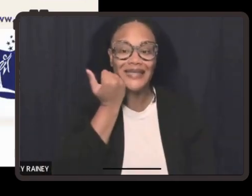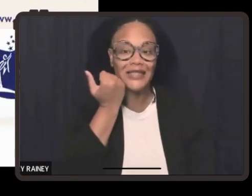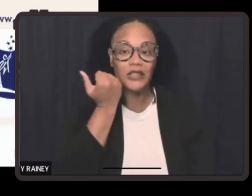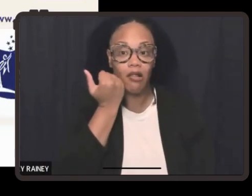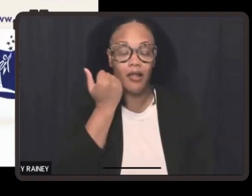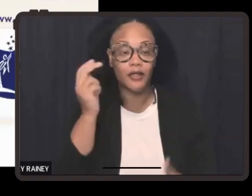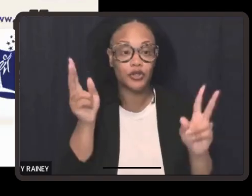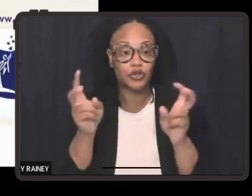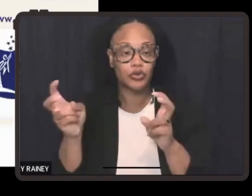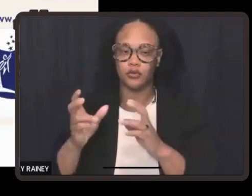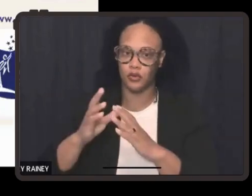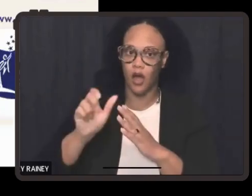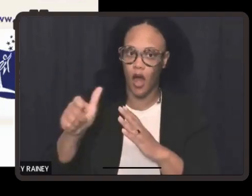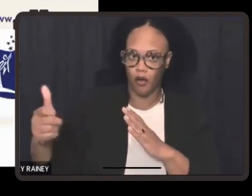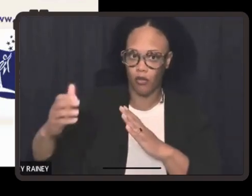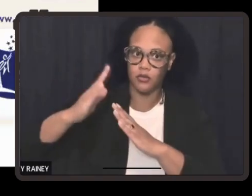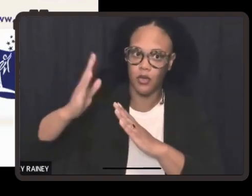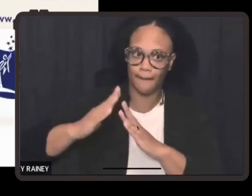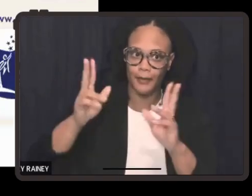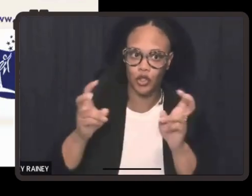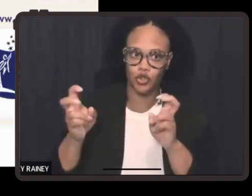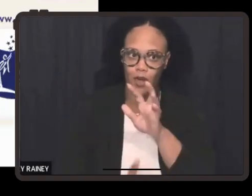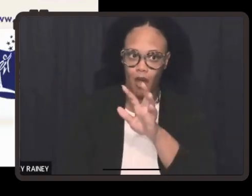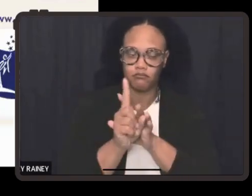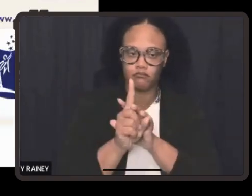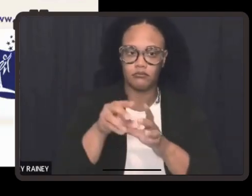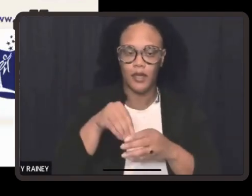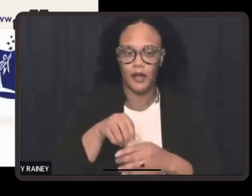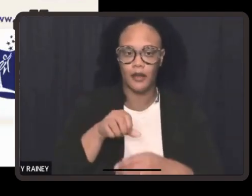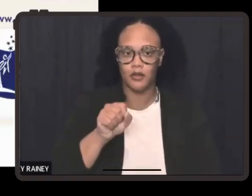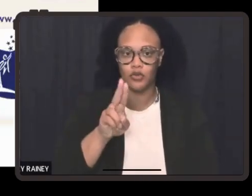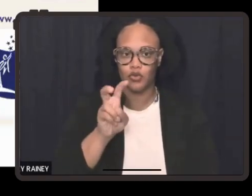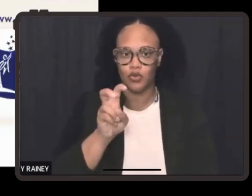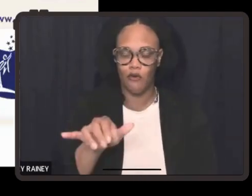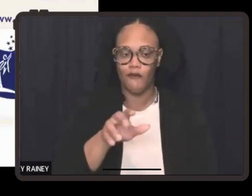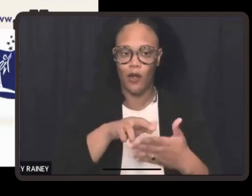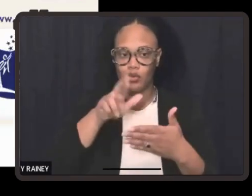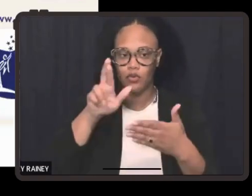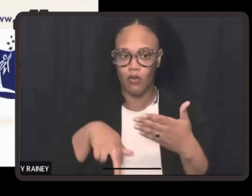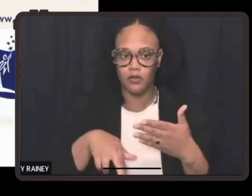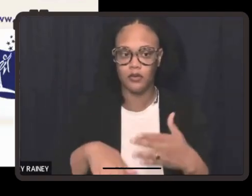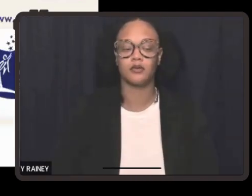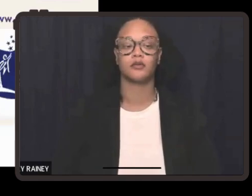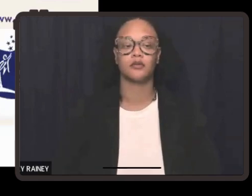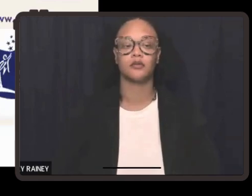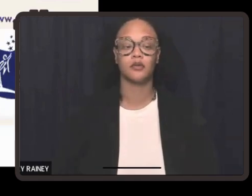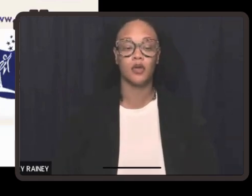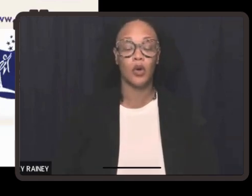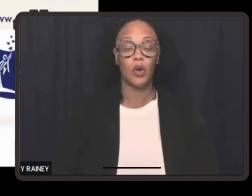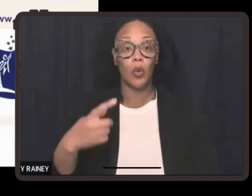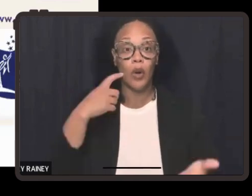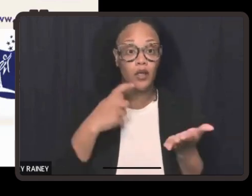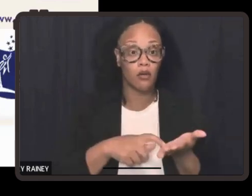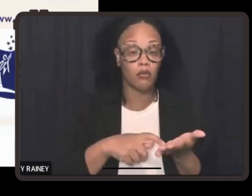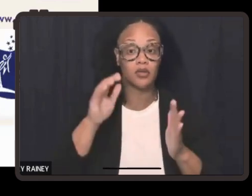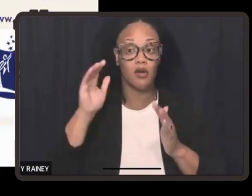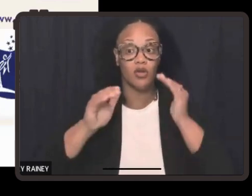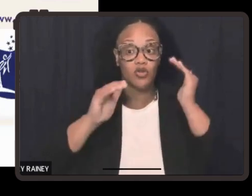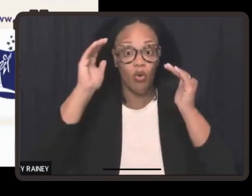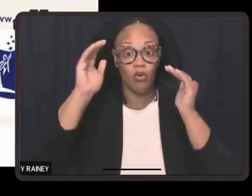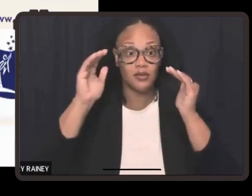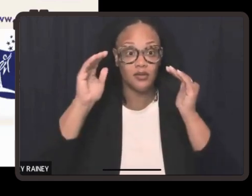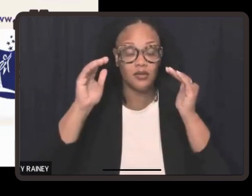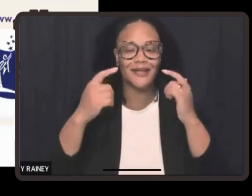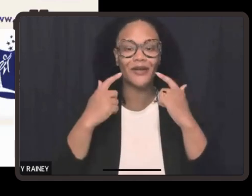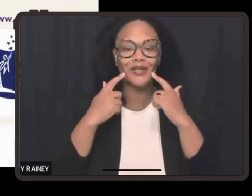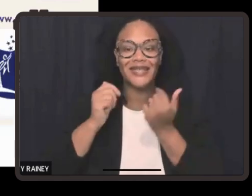in the survey. What we could see is in adults that teeth grinding is still a big problem,